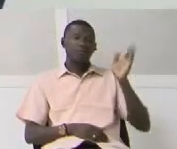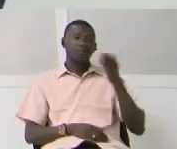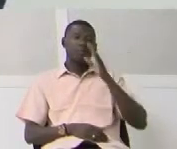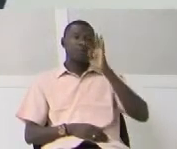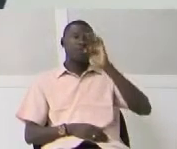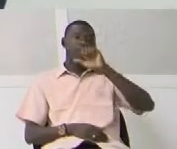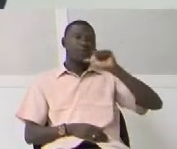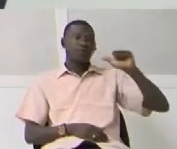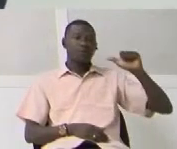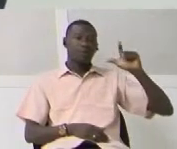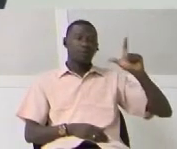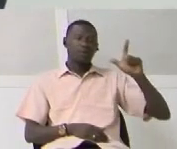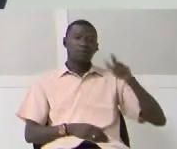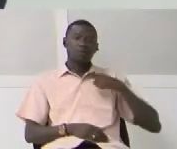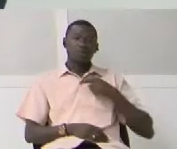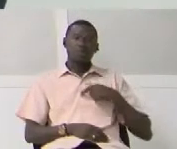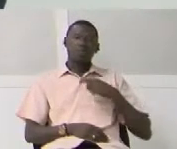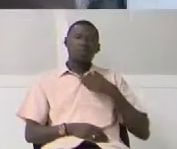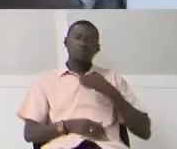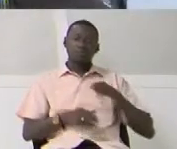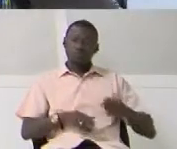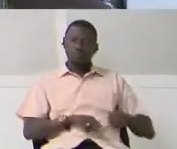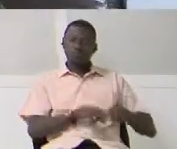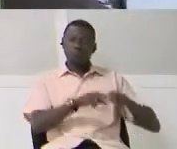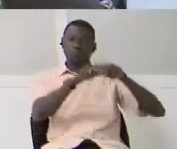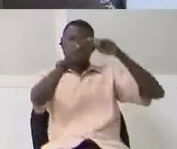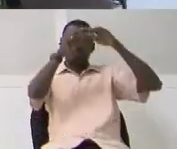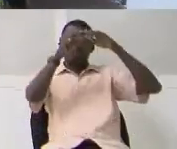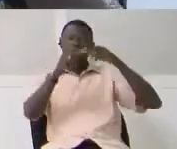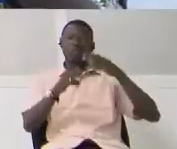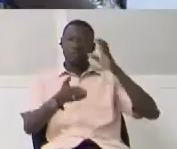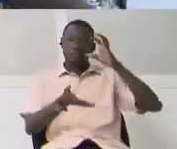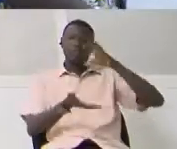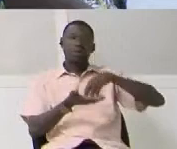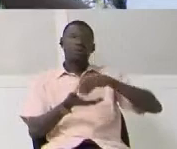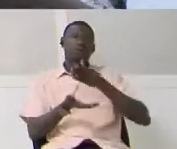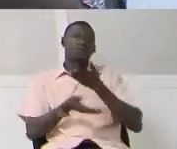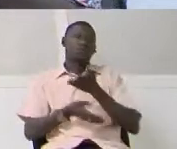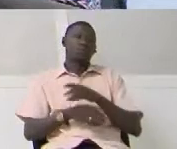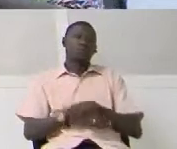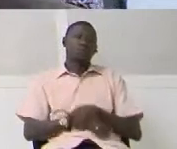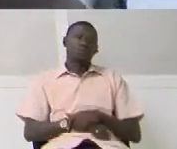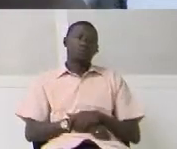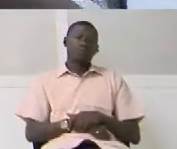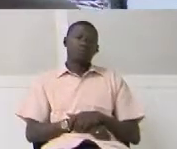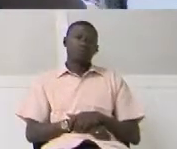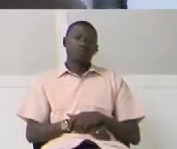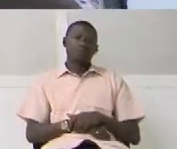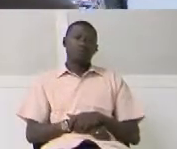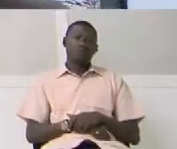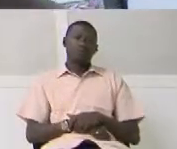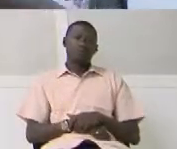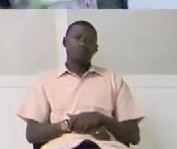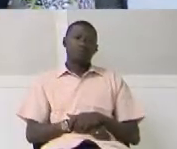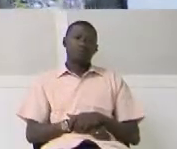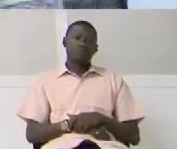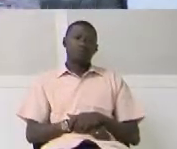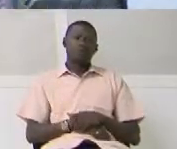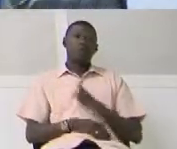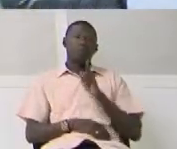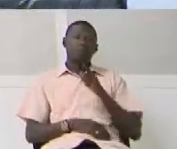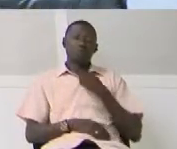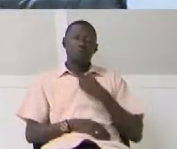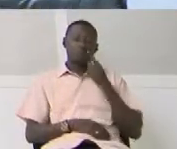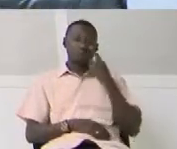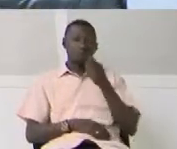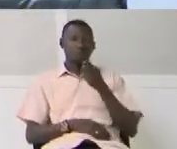Banjul together. Why did I guess you soon eat Guguru Bobo take? And I could see Neka. I'm not looking at Yala Jotchen Mungo Legacy the Kabifi.